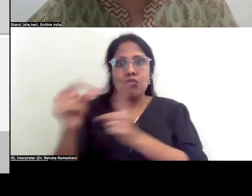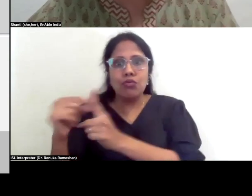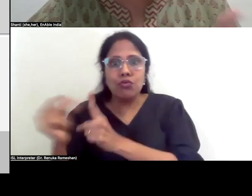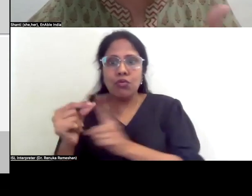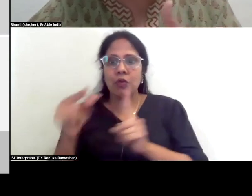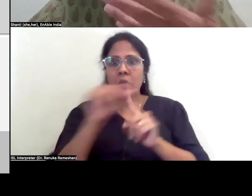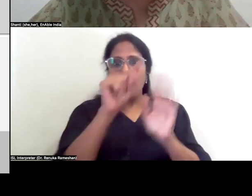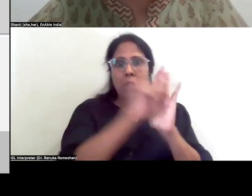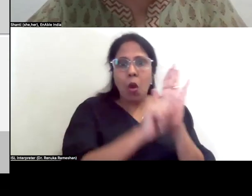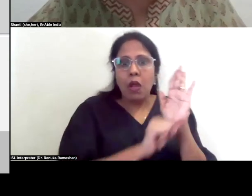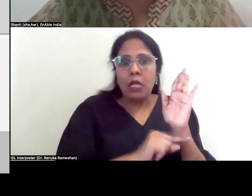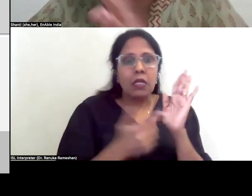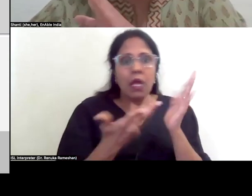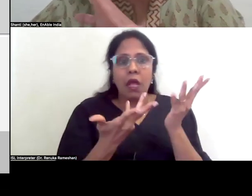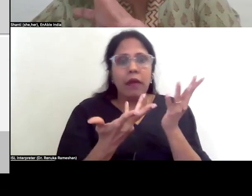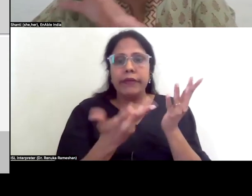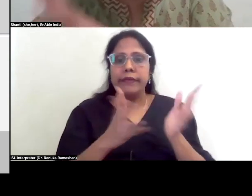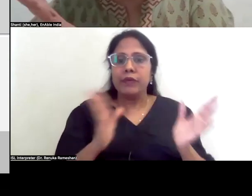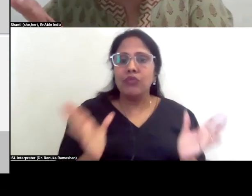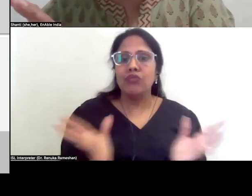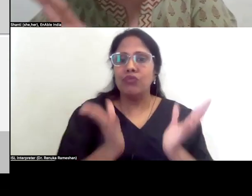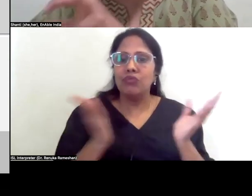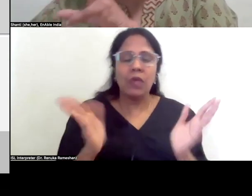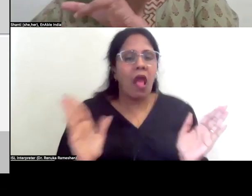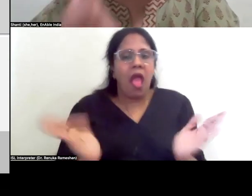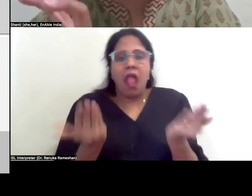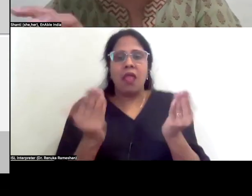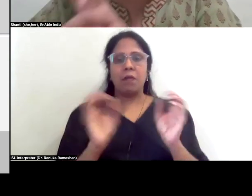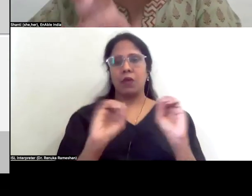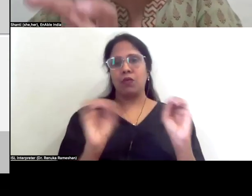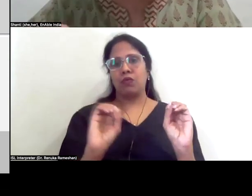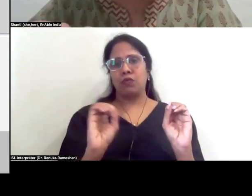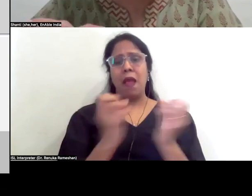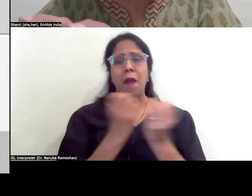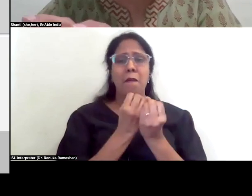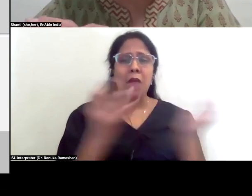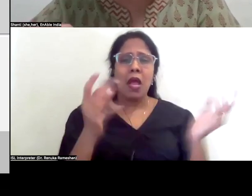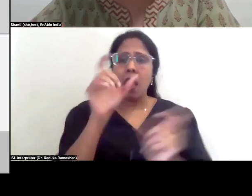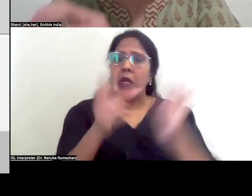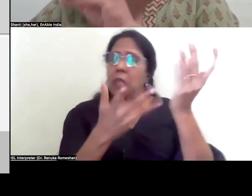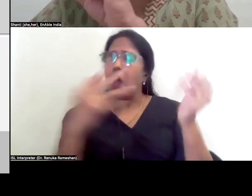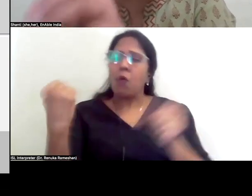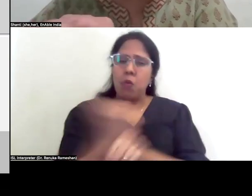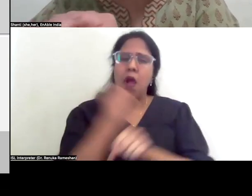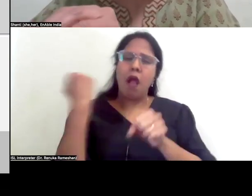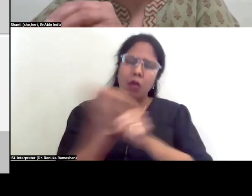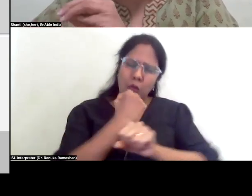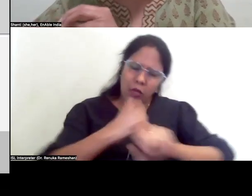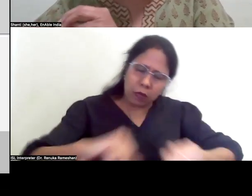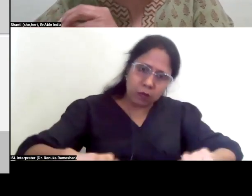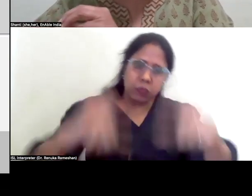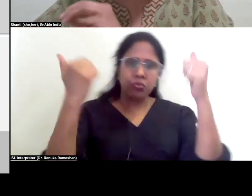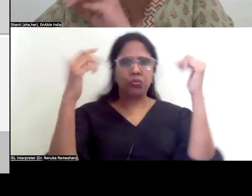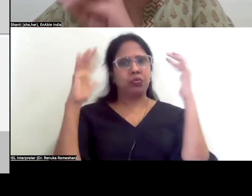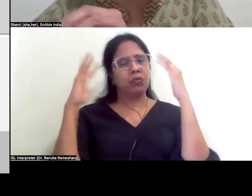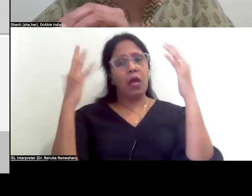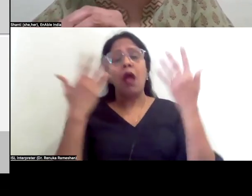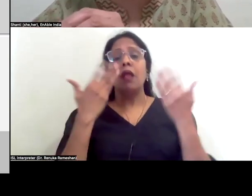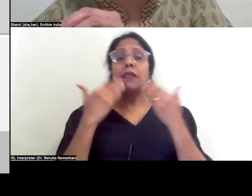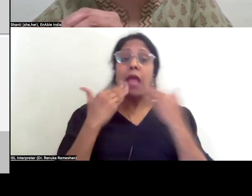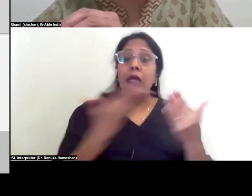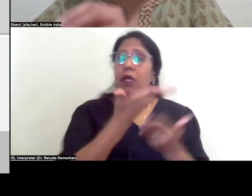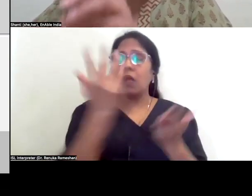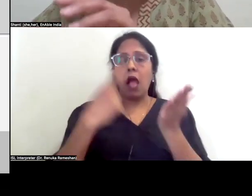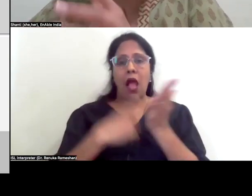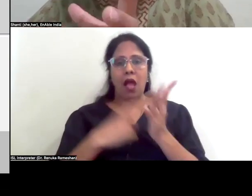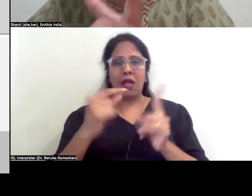not actually enabling you. Many of you have done a lot of work to make this happen, thanks to the RPWD Act,